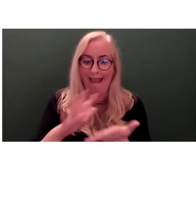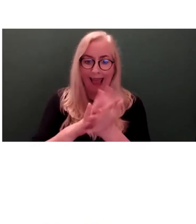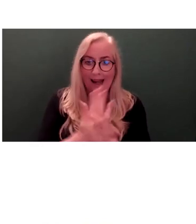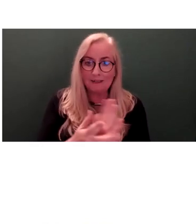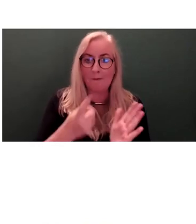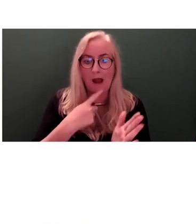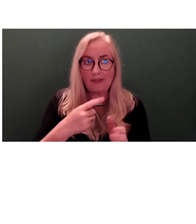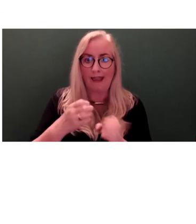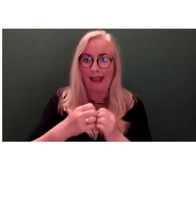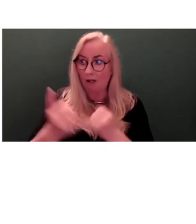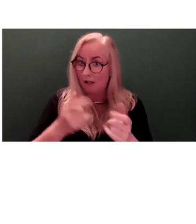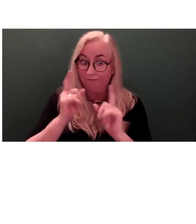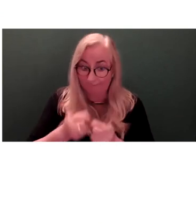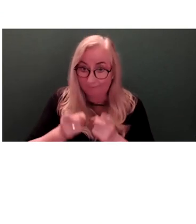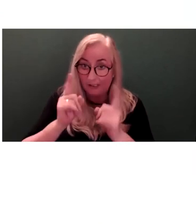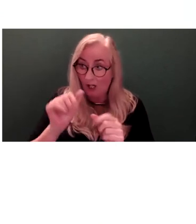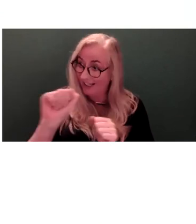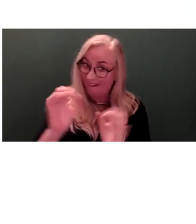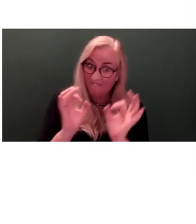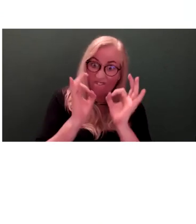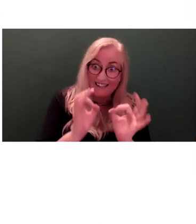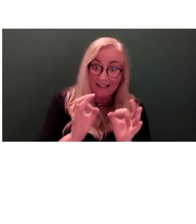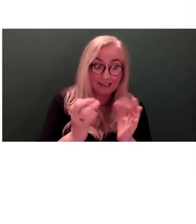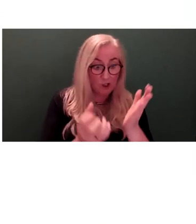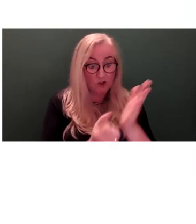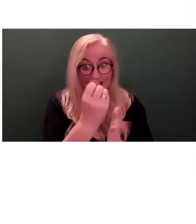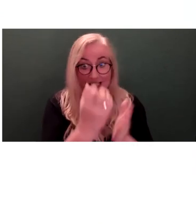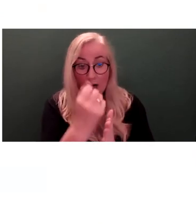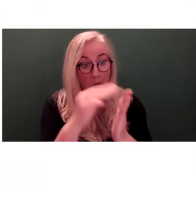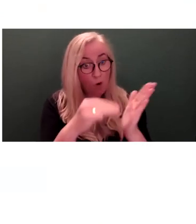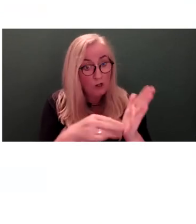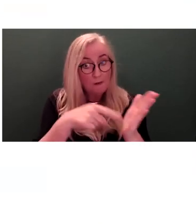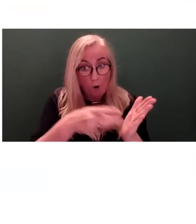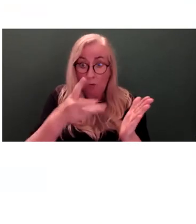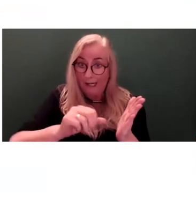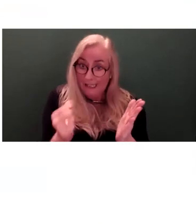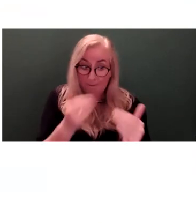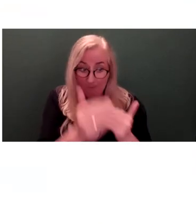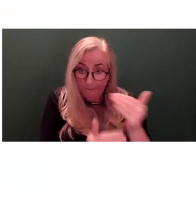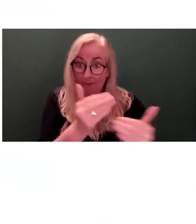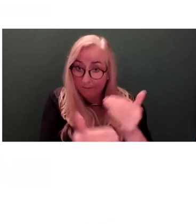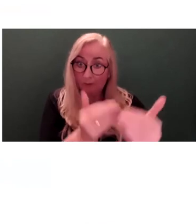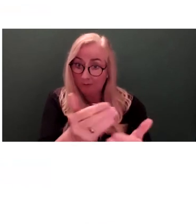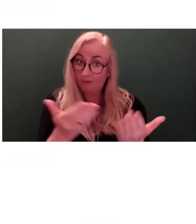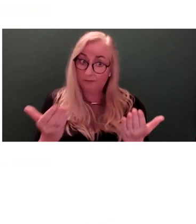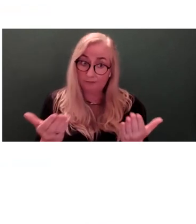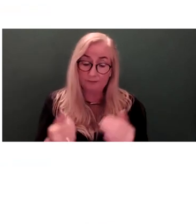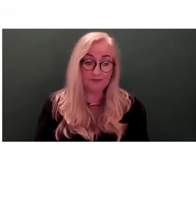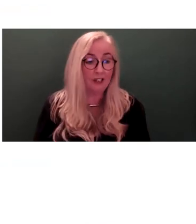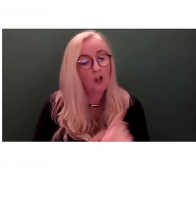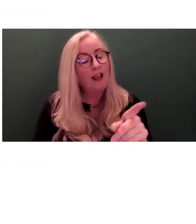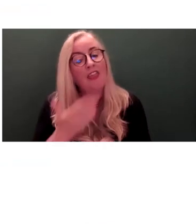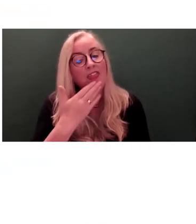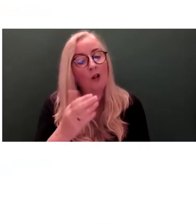to year, not knowing whether their fantastic and very successful programs will continue. Great. Thank you, Seanad.